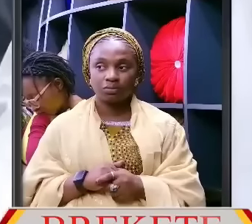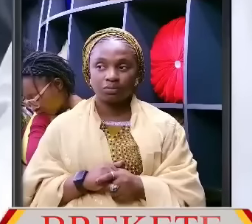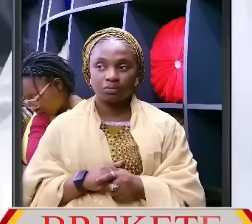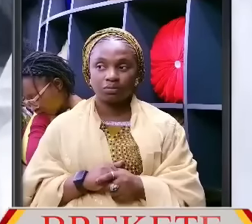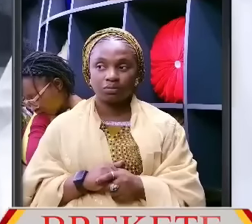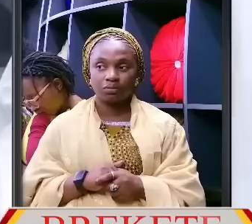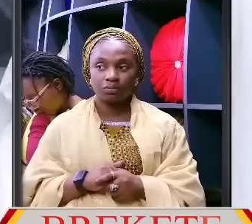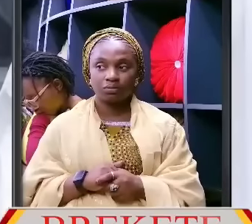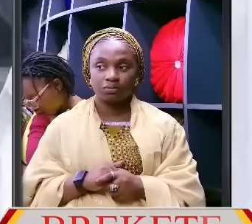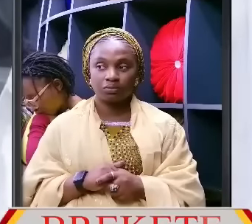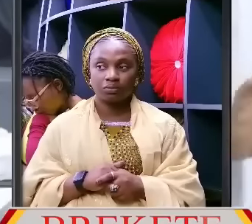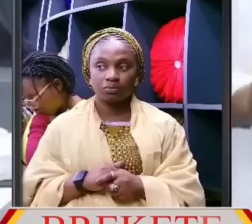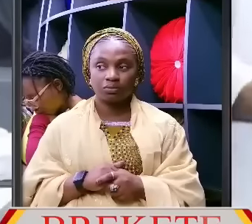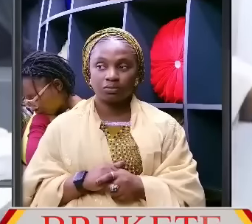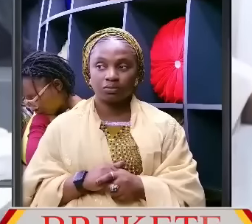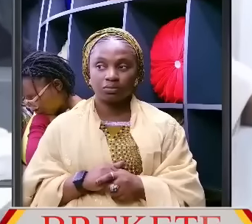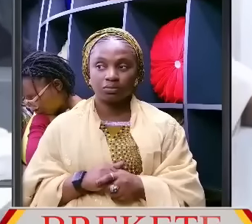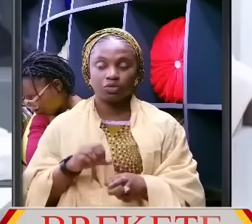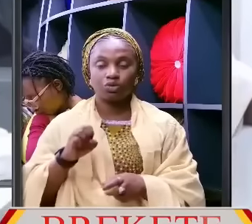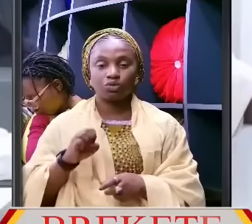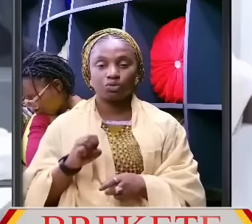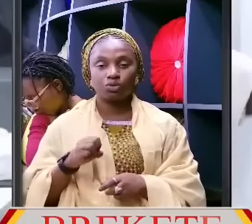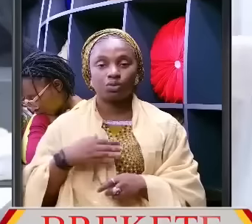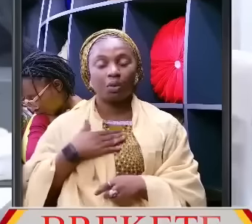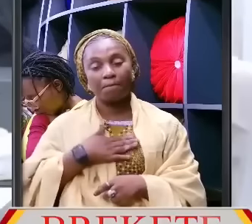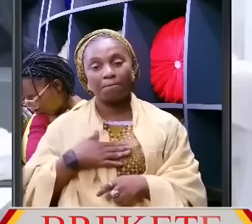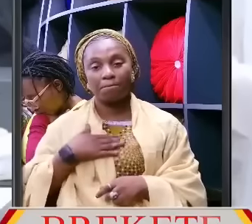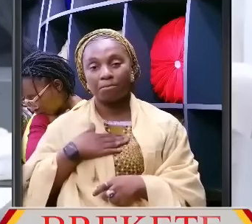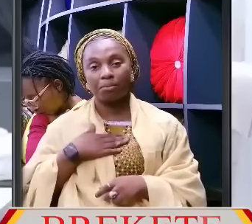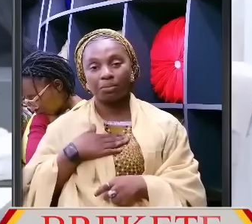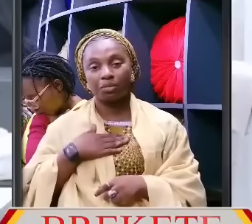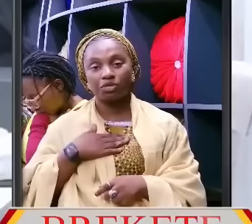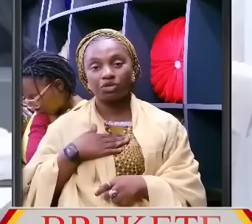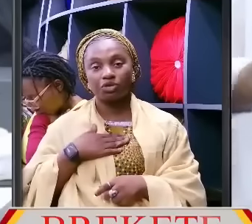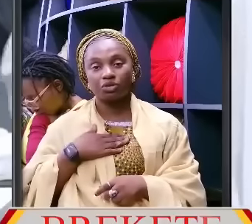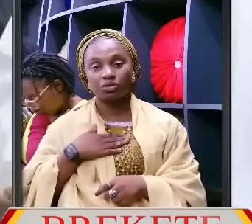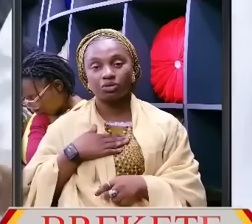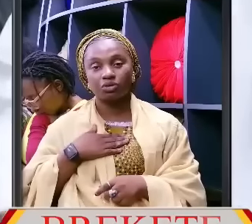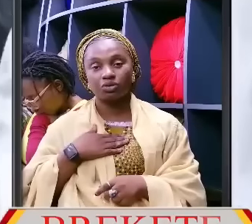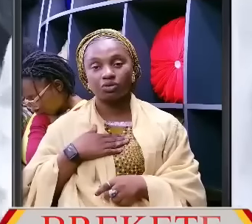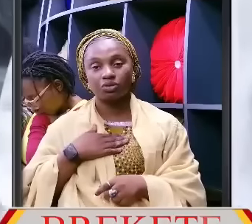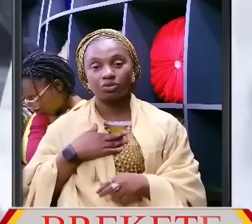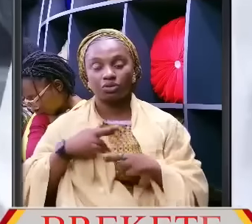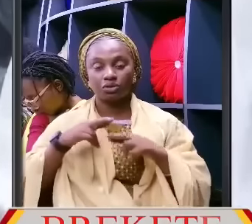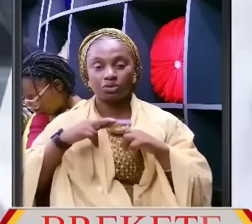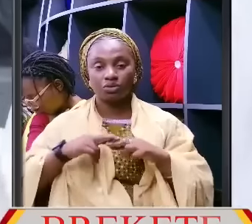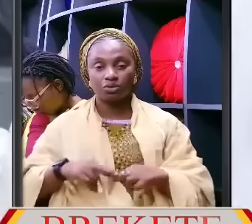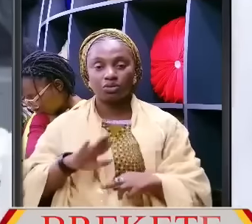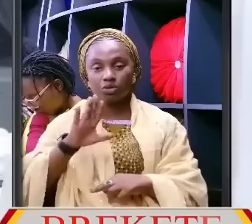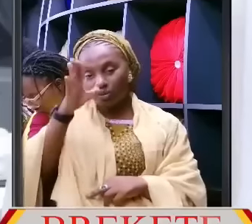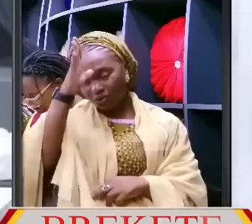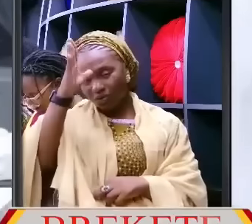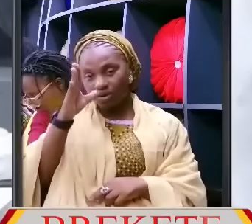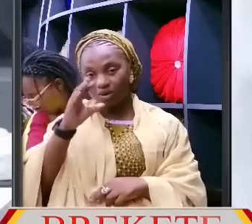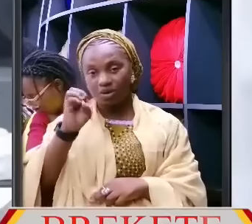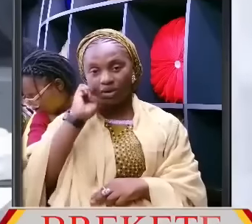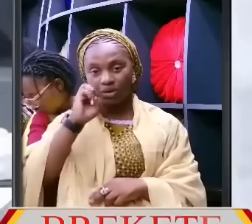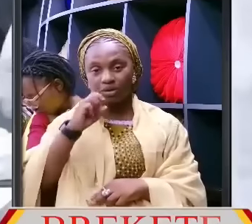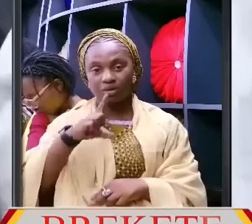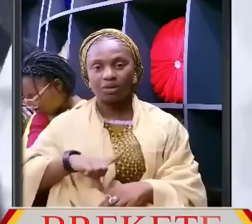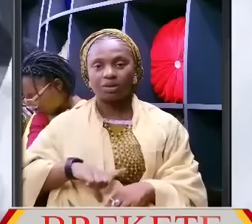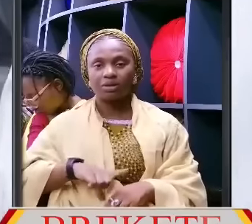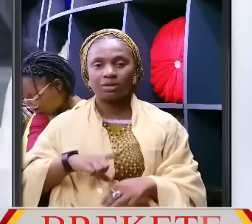now. You for no agree. So please, maintain your lane. Allow your father. He's still alive. We are